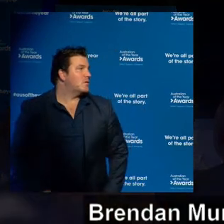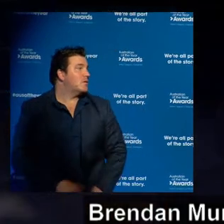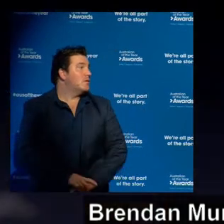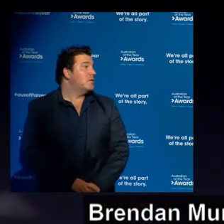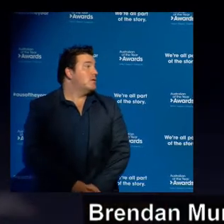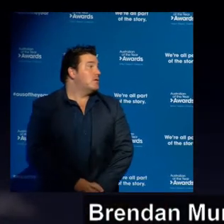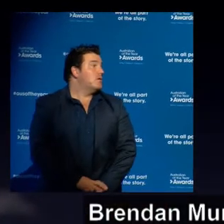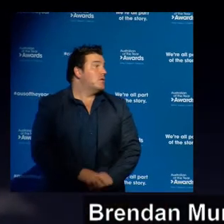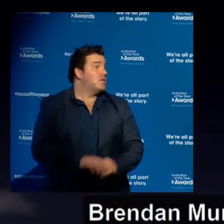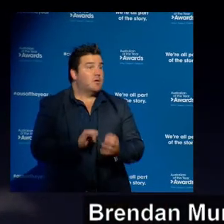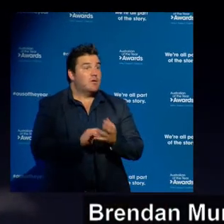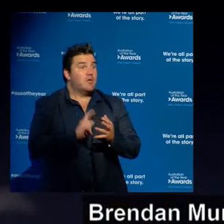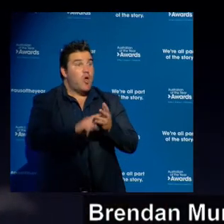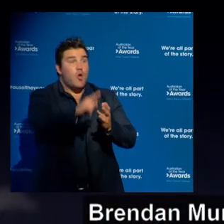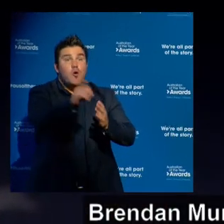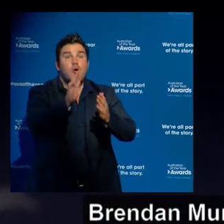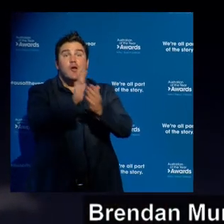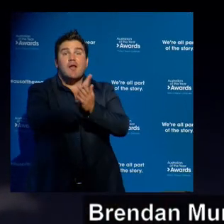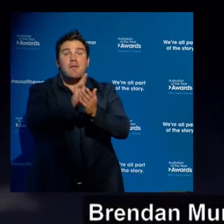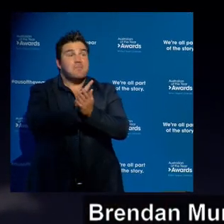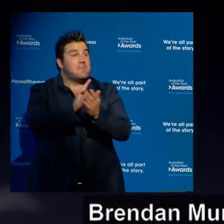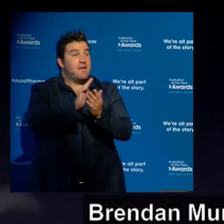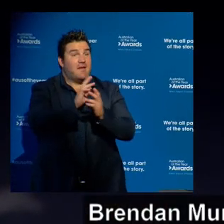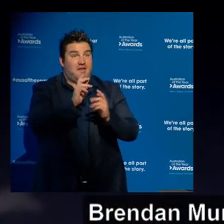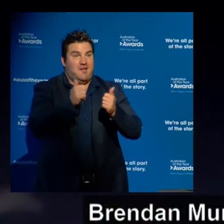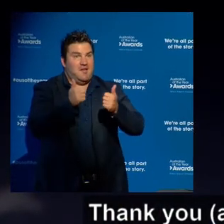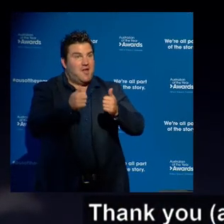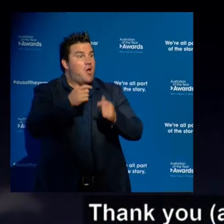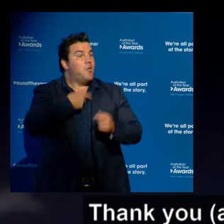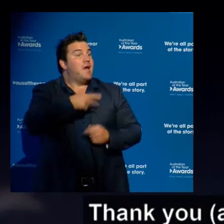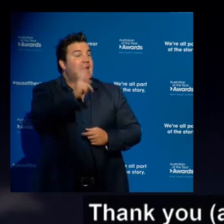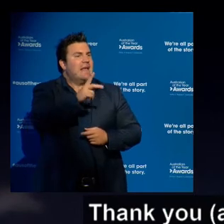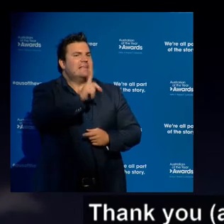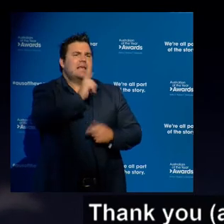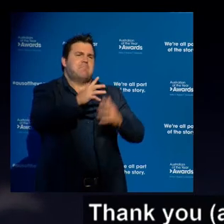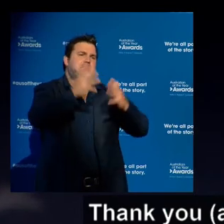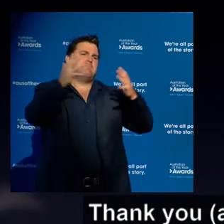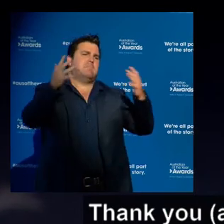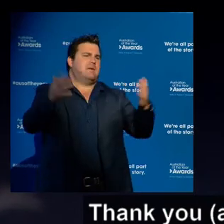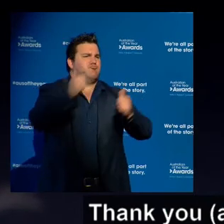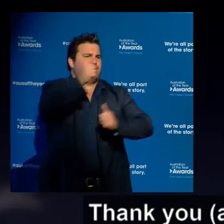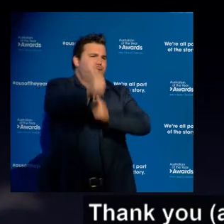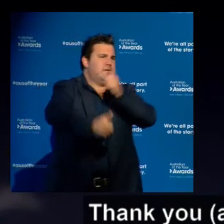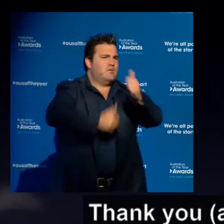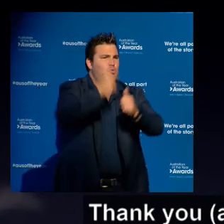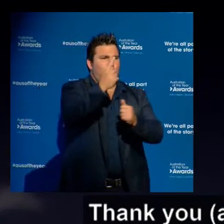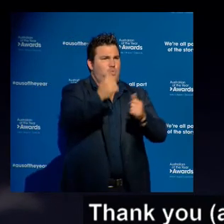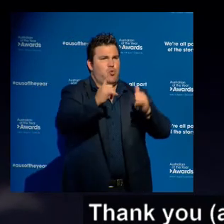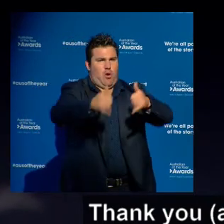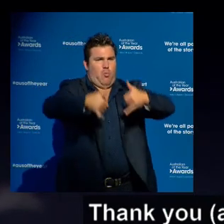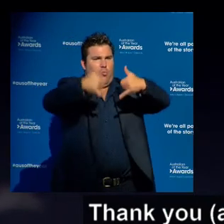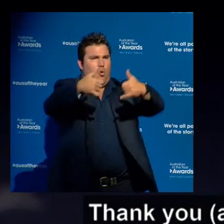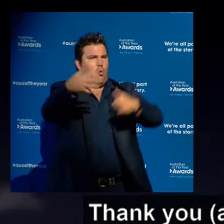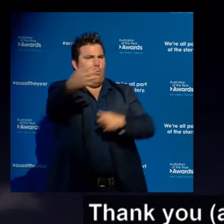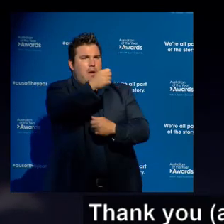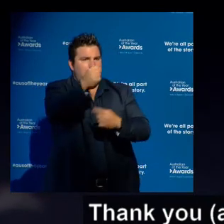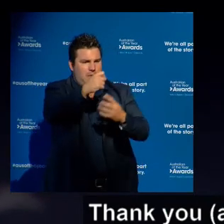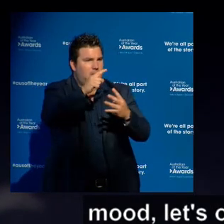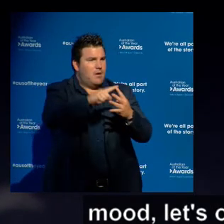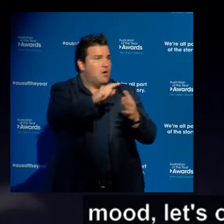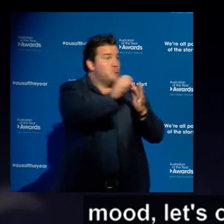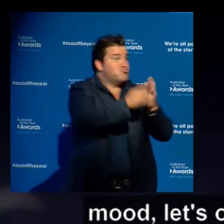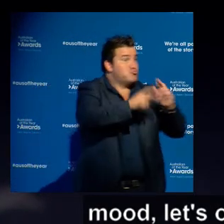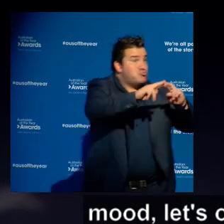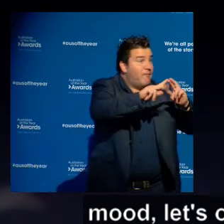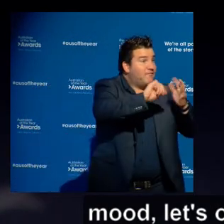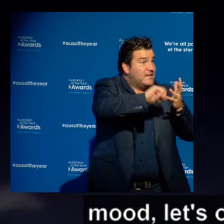And while you're in the clapping mood, let's once again congratulate everyone who has won an award this evening. We've got the